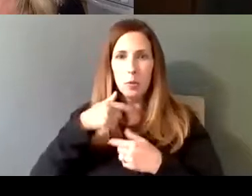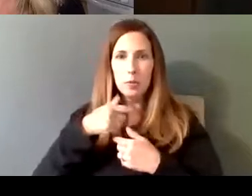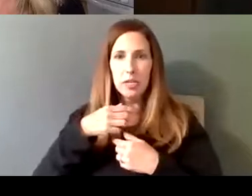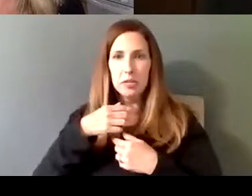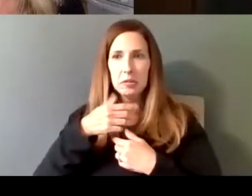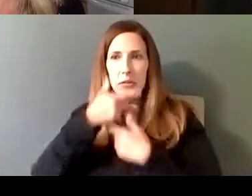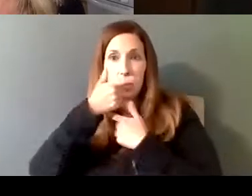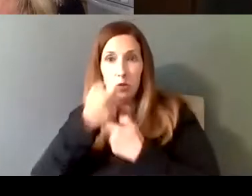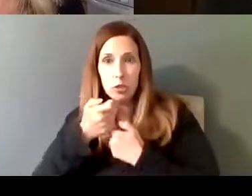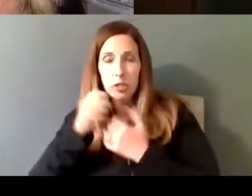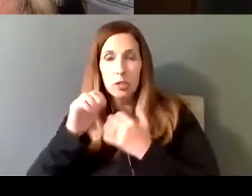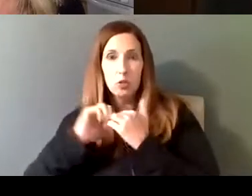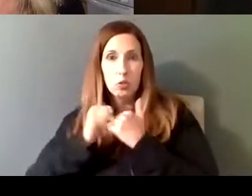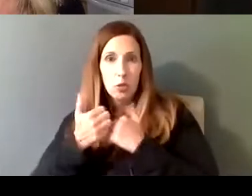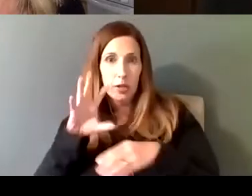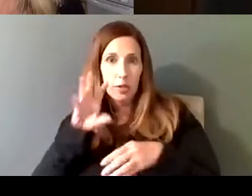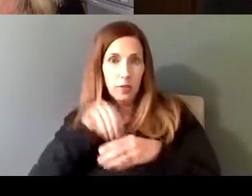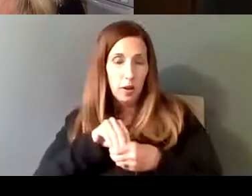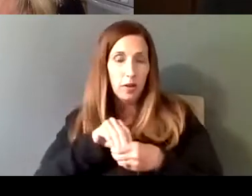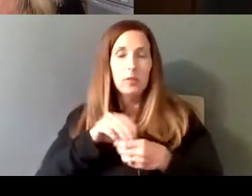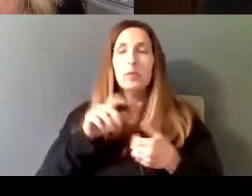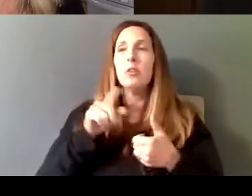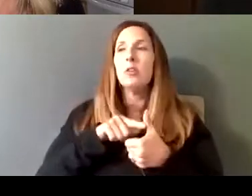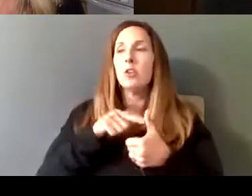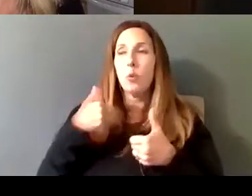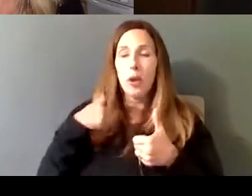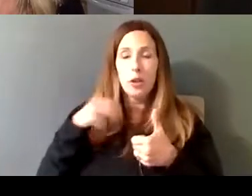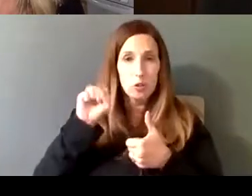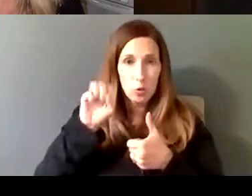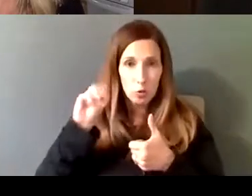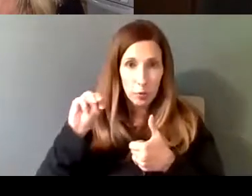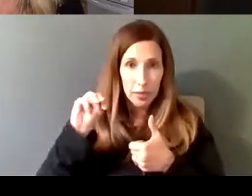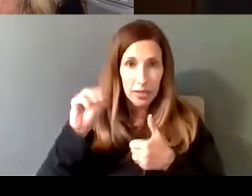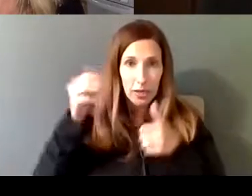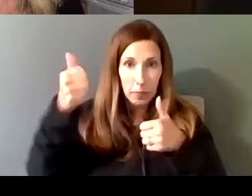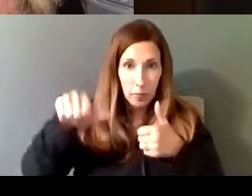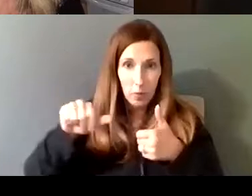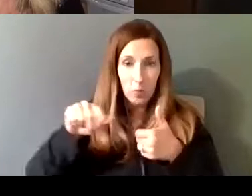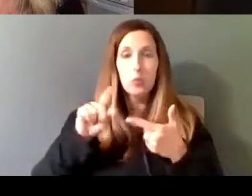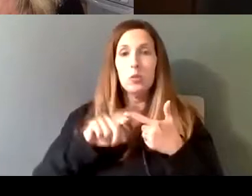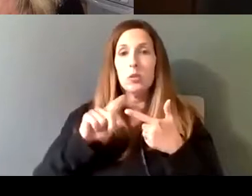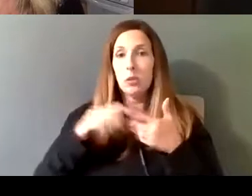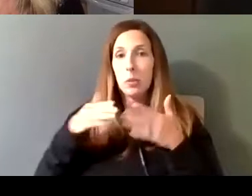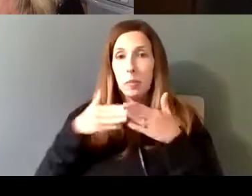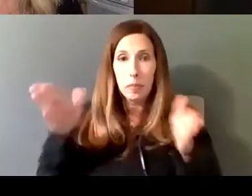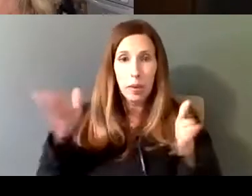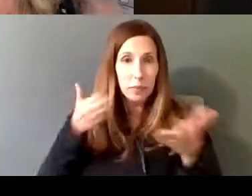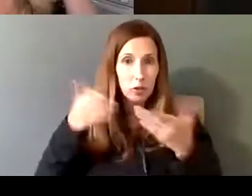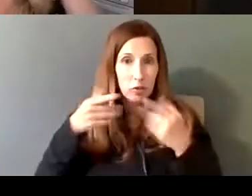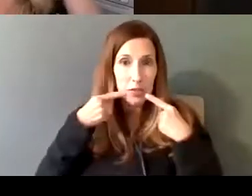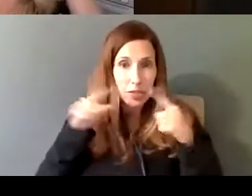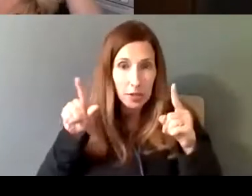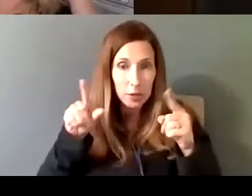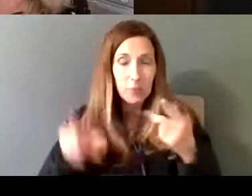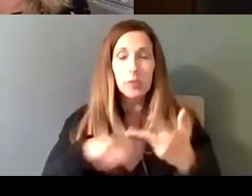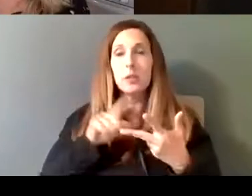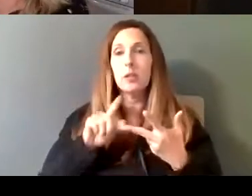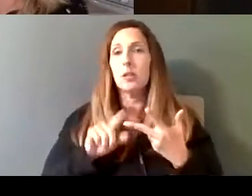with the campaign. So we had social media posts, we had public service announcements,